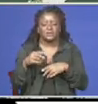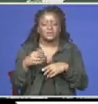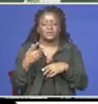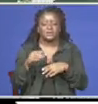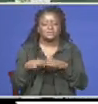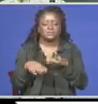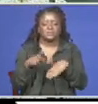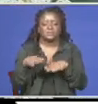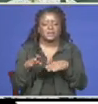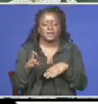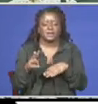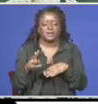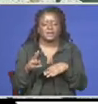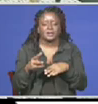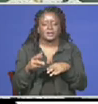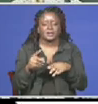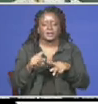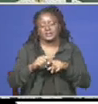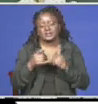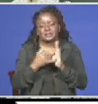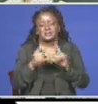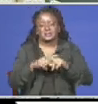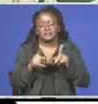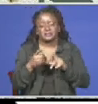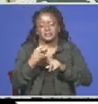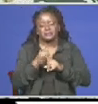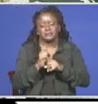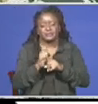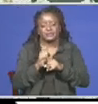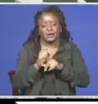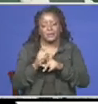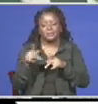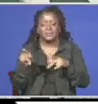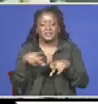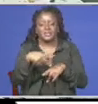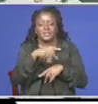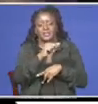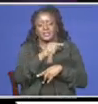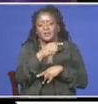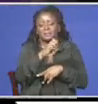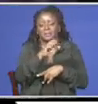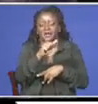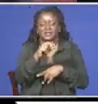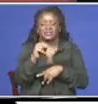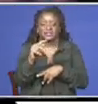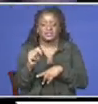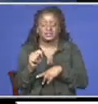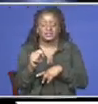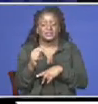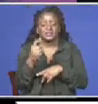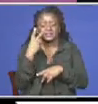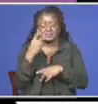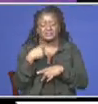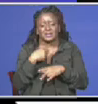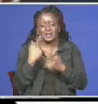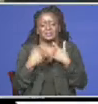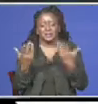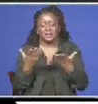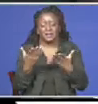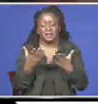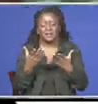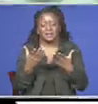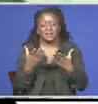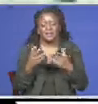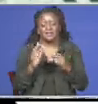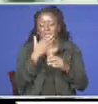from pageantry. So everyone viewed me as this pageant girl. And to see me come out here and be fierce and strut the catwalk, it was just the best thing ever.